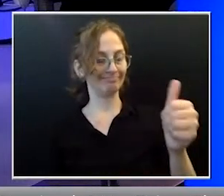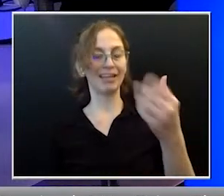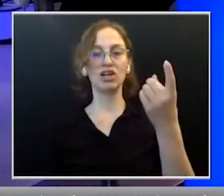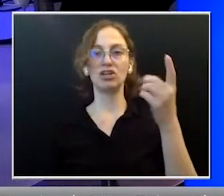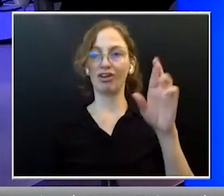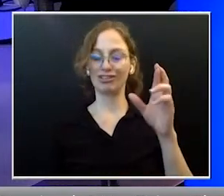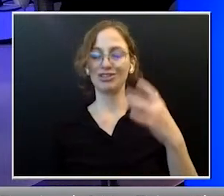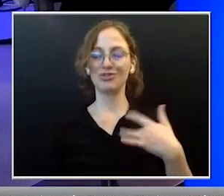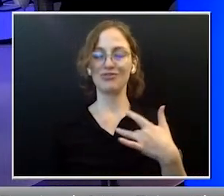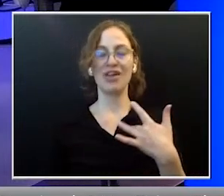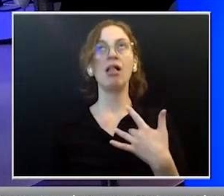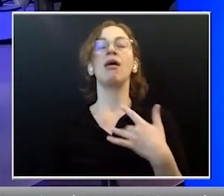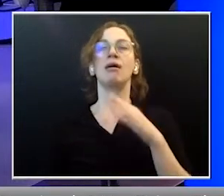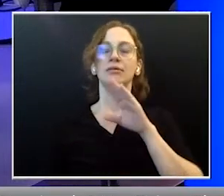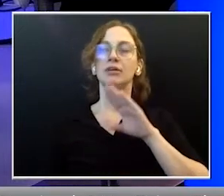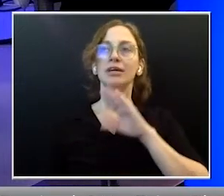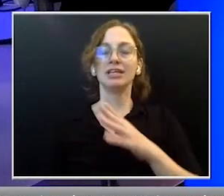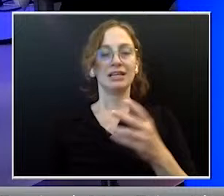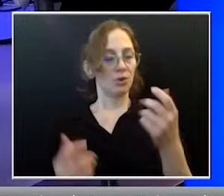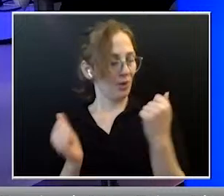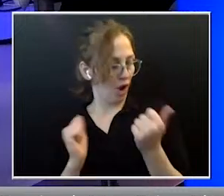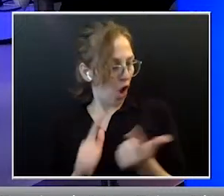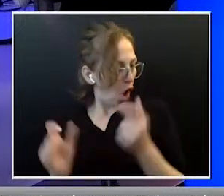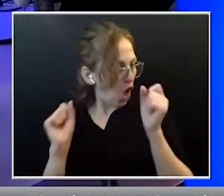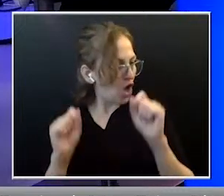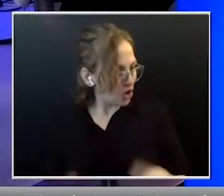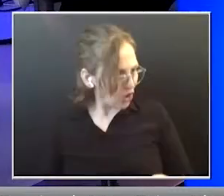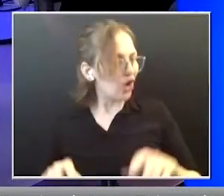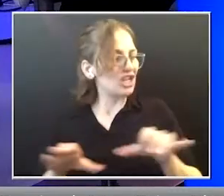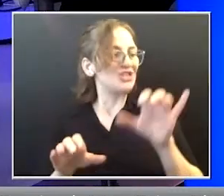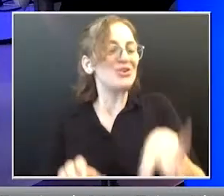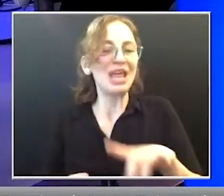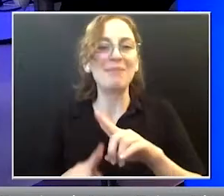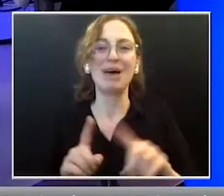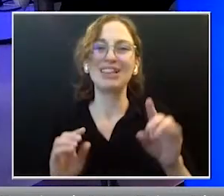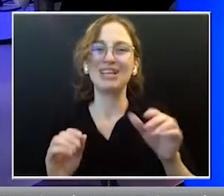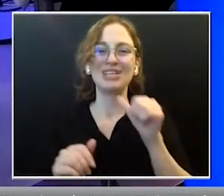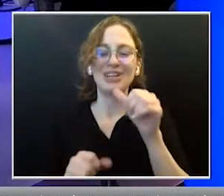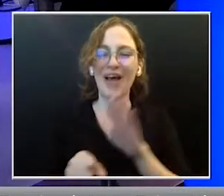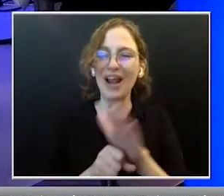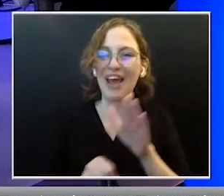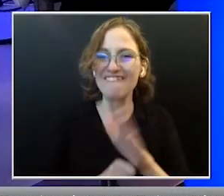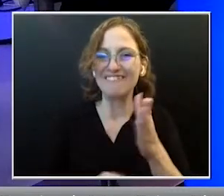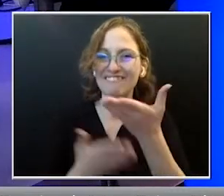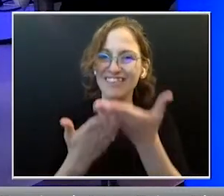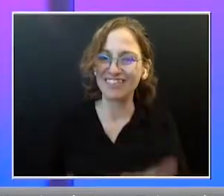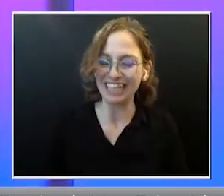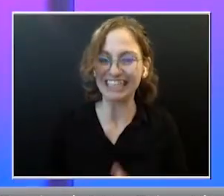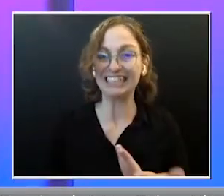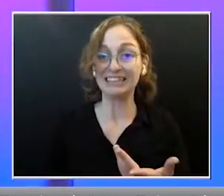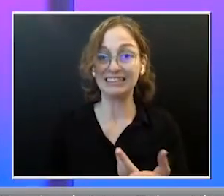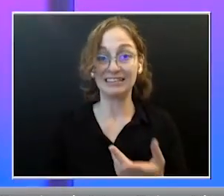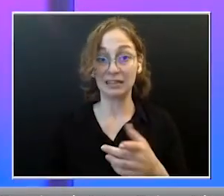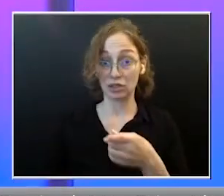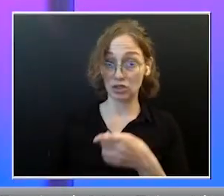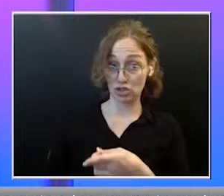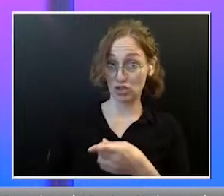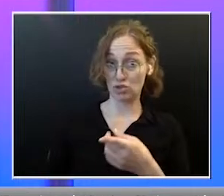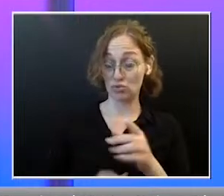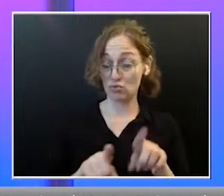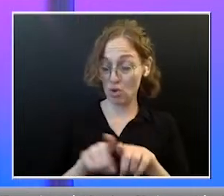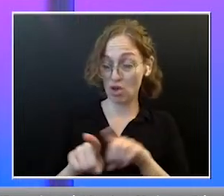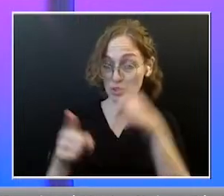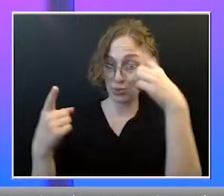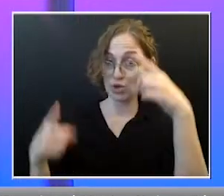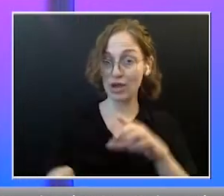Jewel, do you attribute Angela's recovery to also the exercise that she's doing? Well, yeah, absolutely. One of the